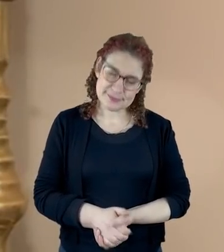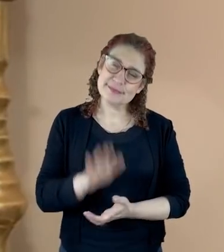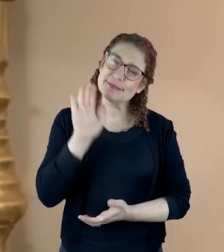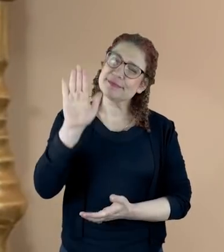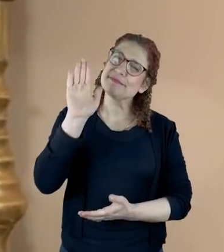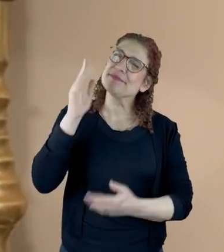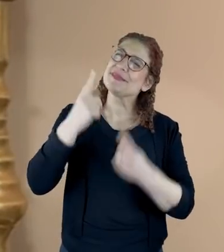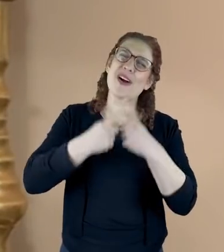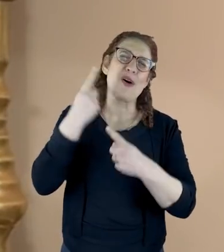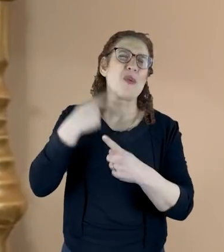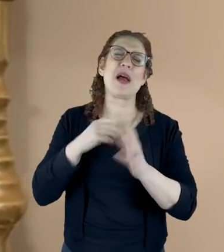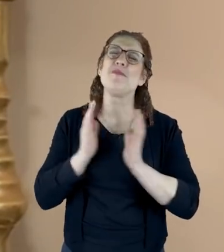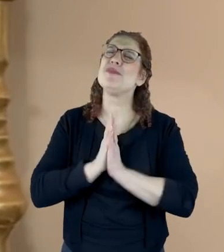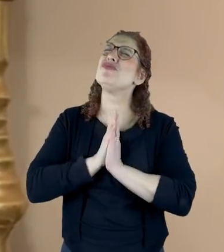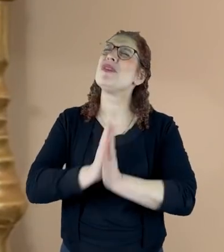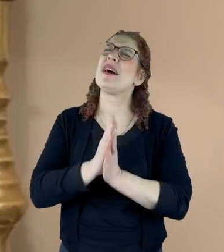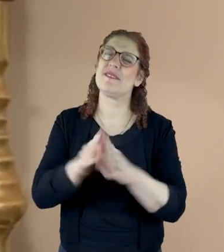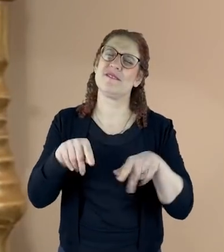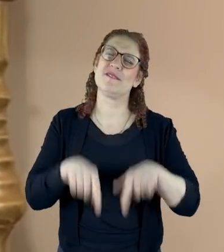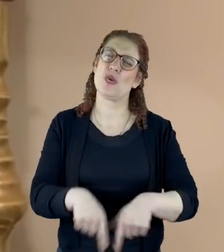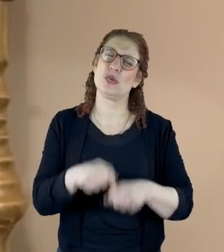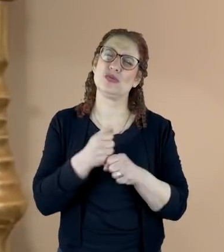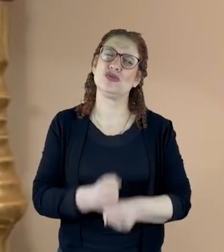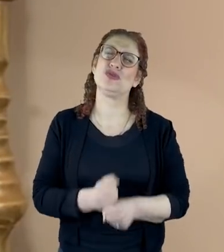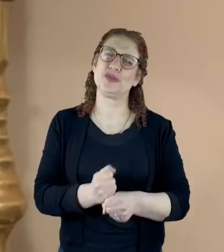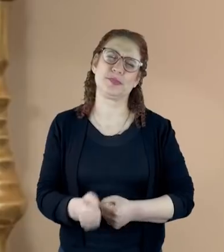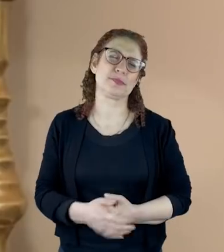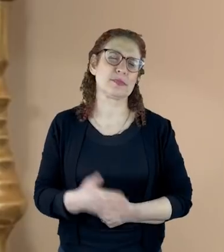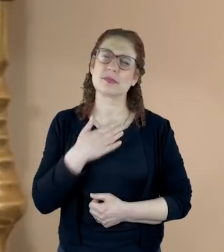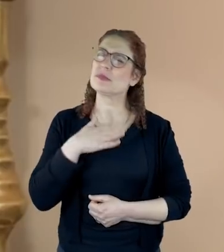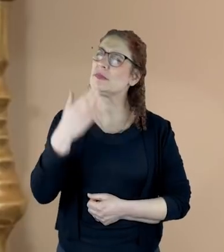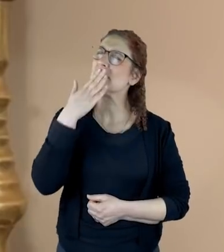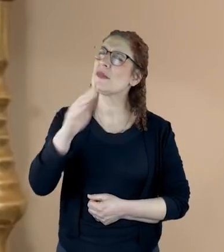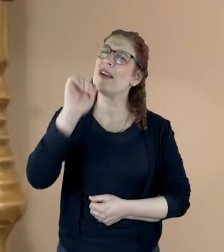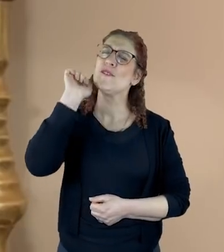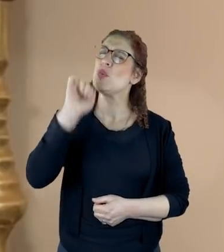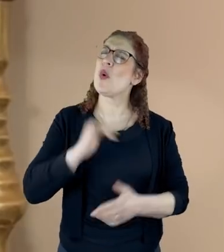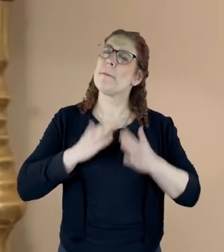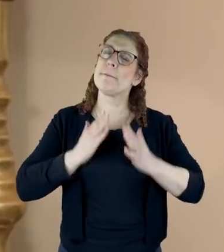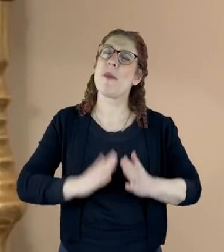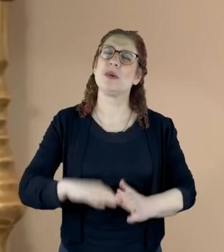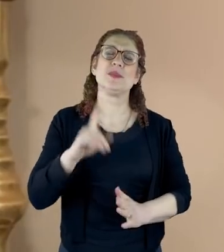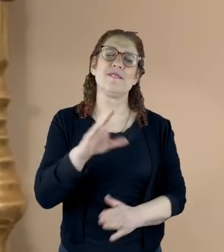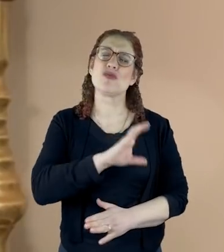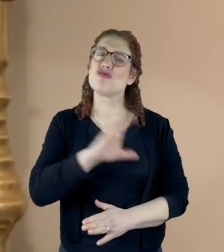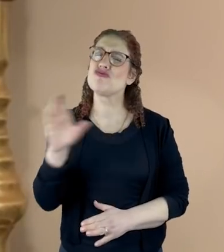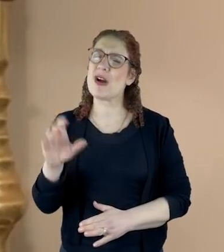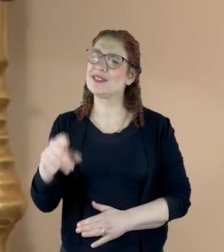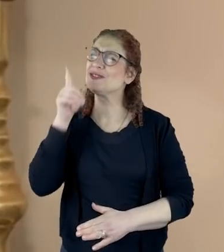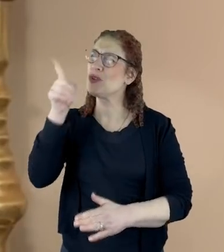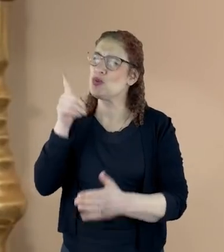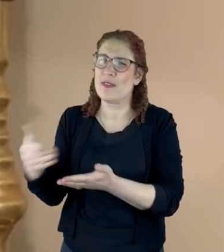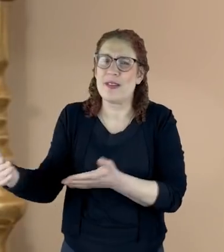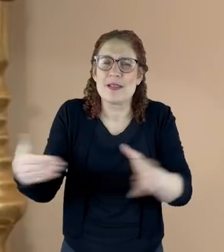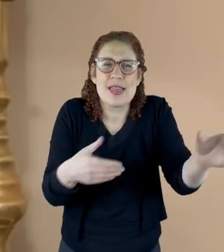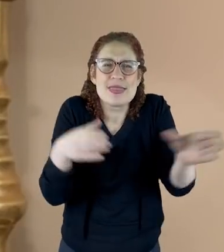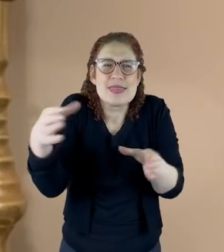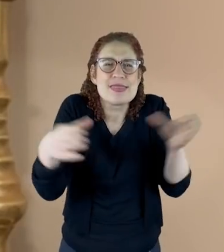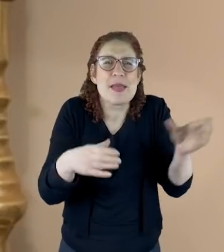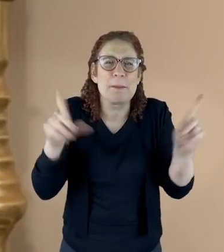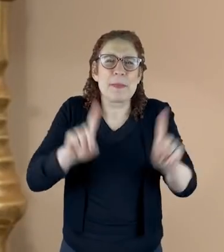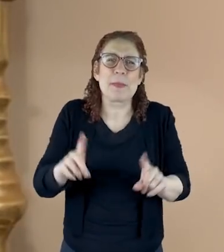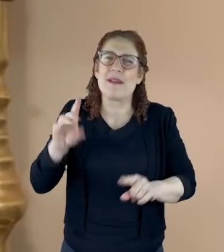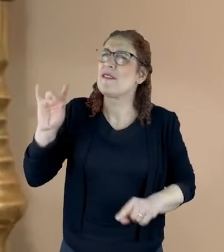Gracious God, we pray for the Church. We give thanks for the body of Christ, that you have gathered people